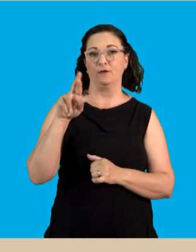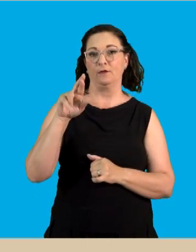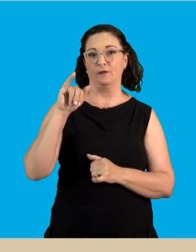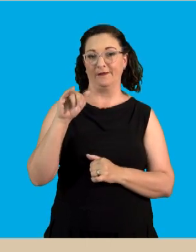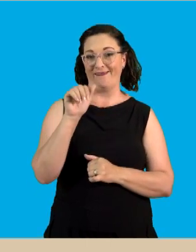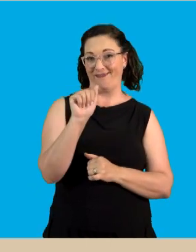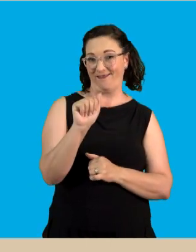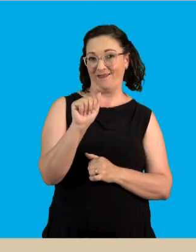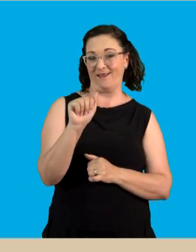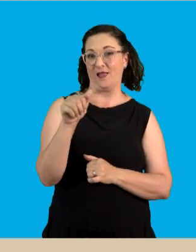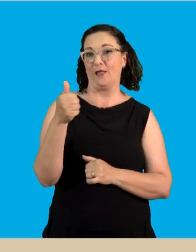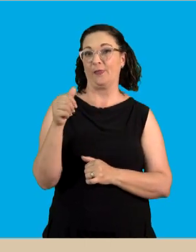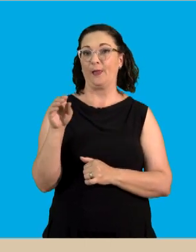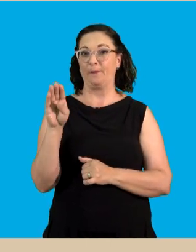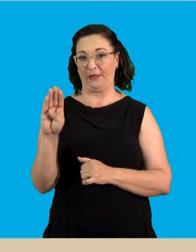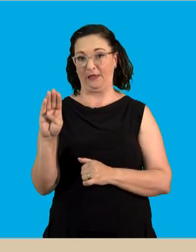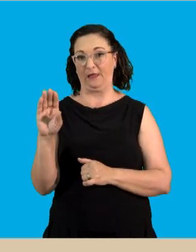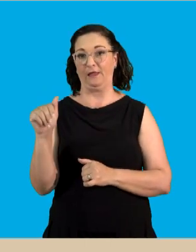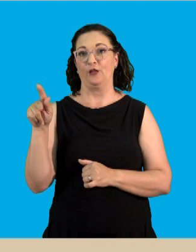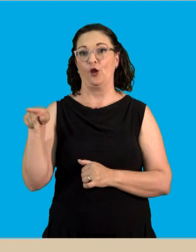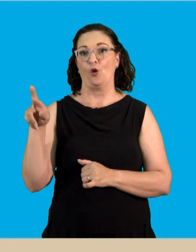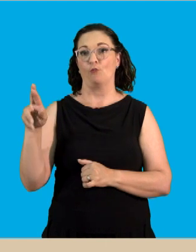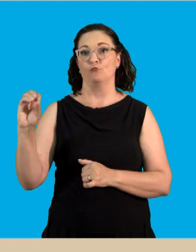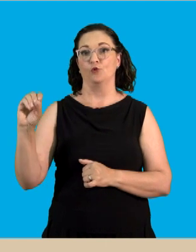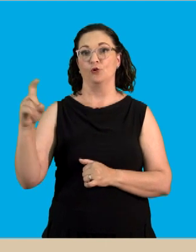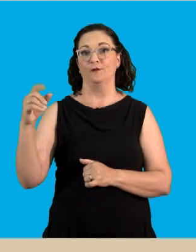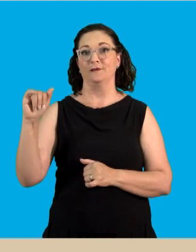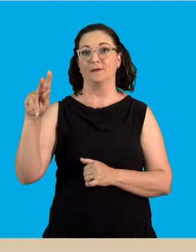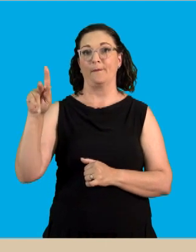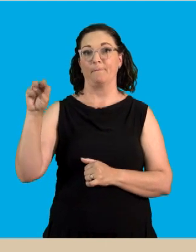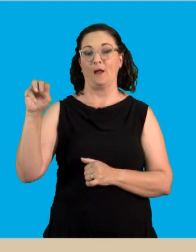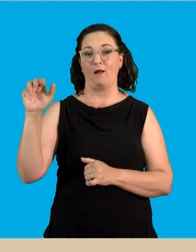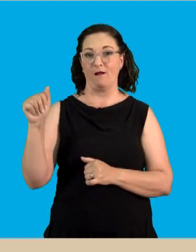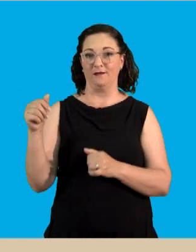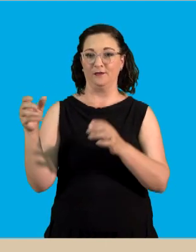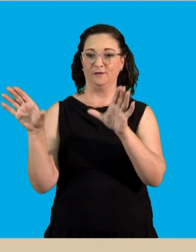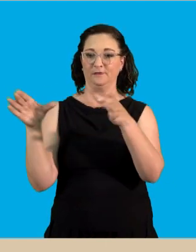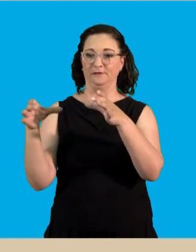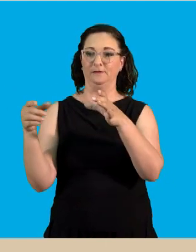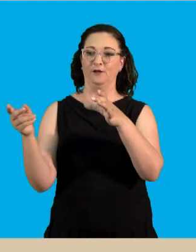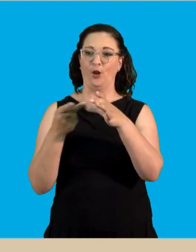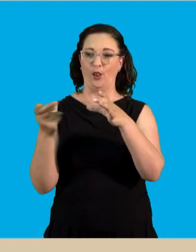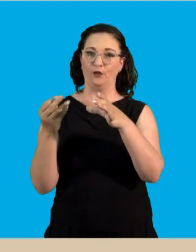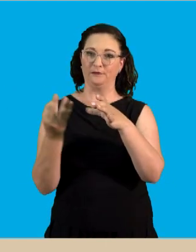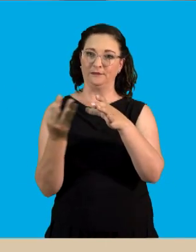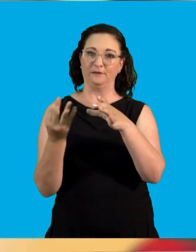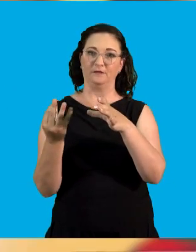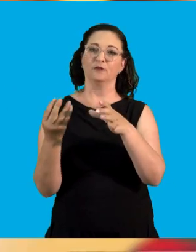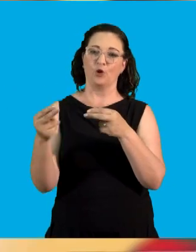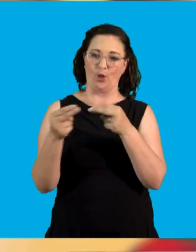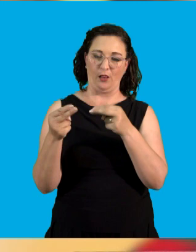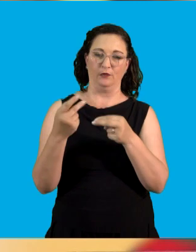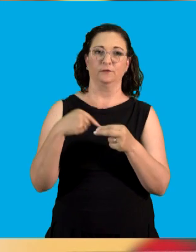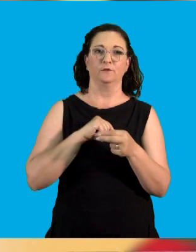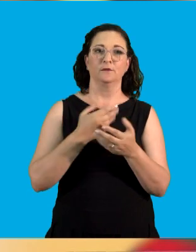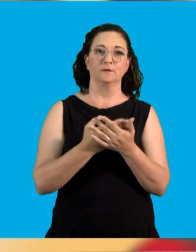the Centauri B, as well as the Proxima. So these are the stars that are closer to us, and those are the